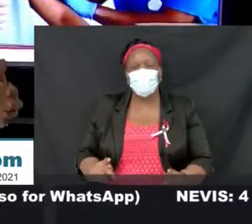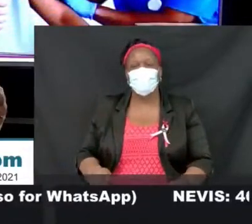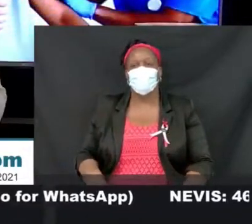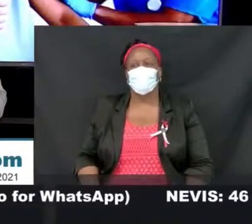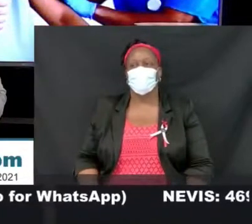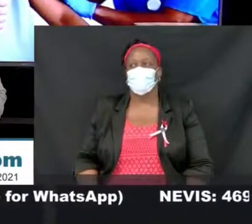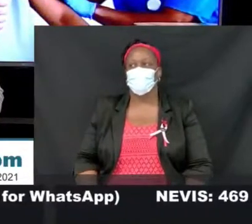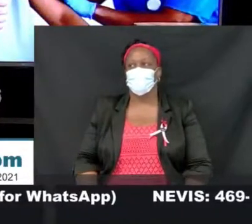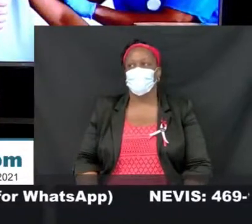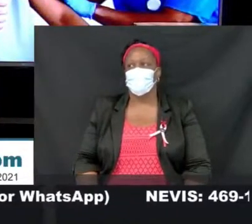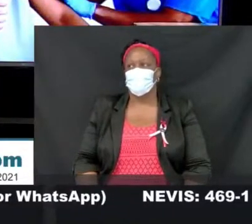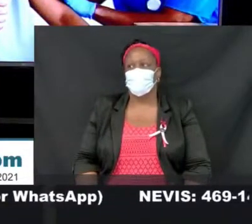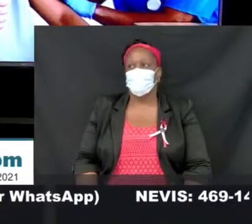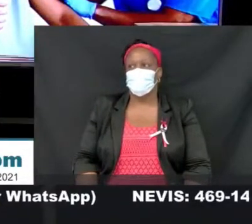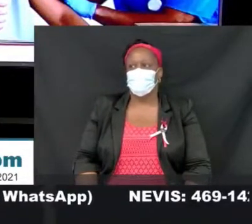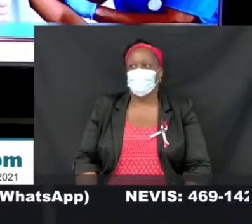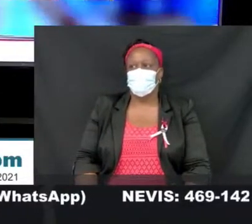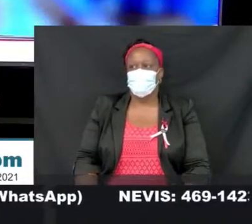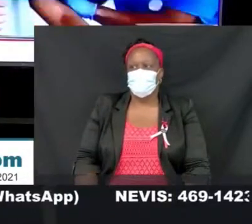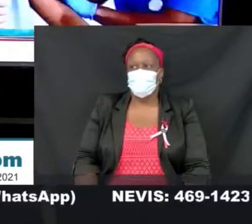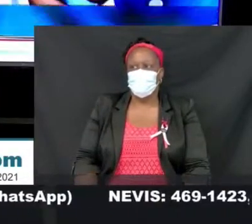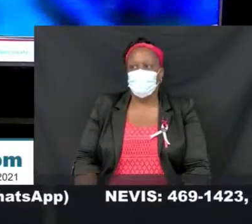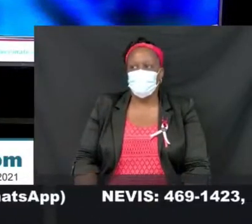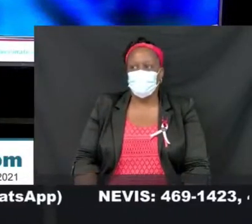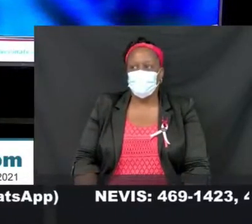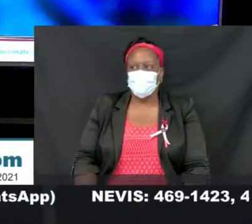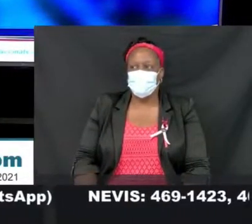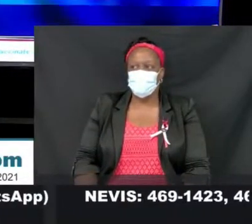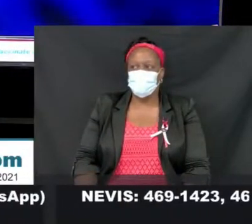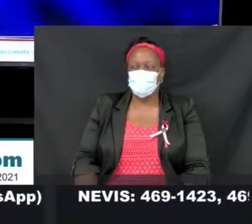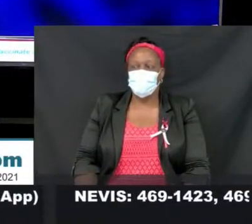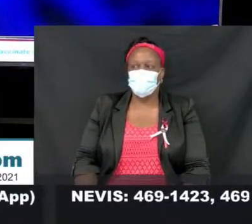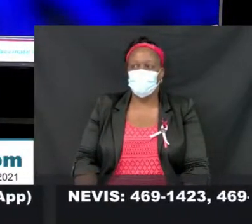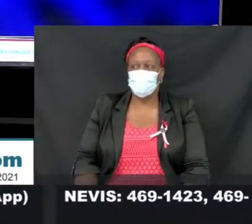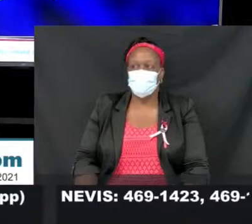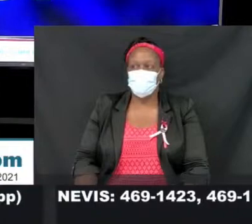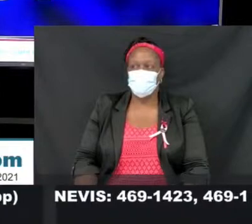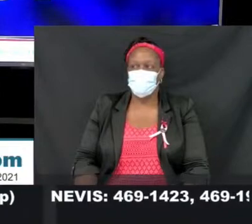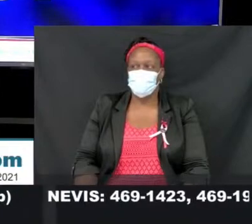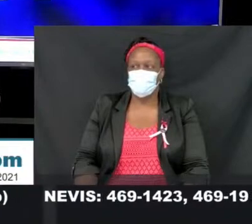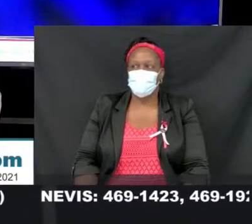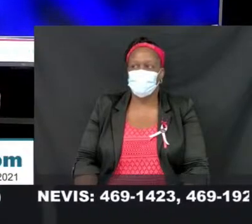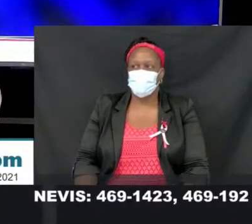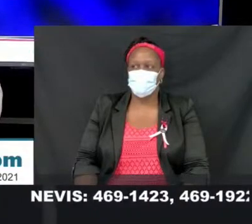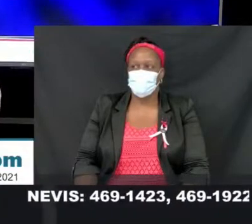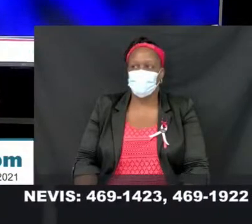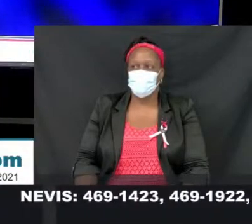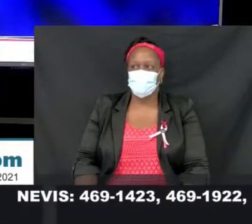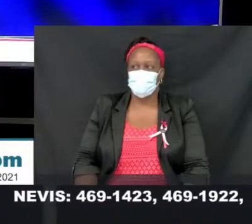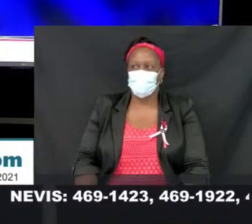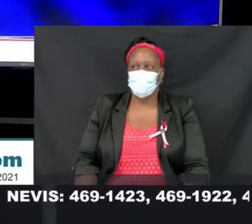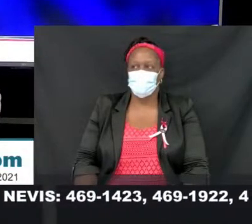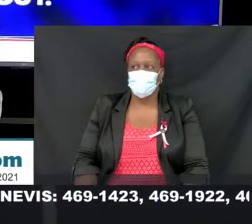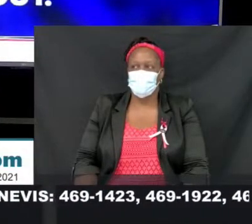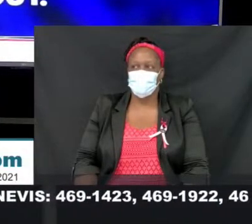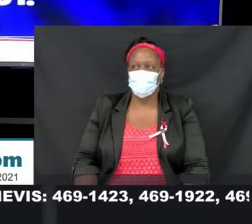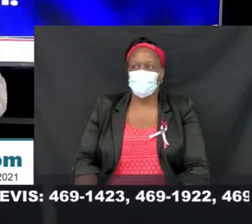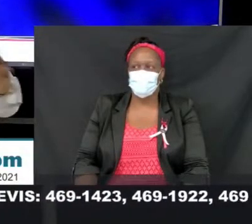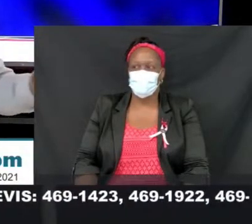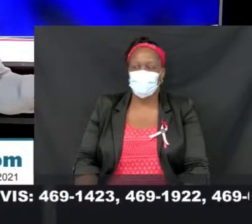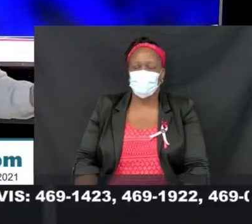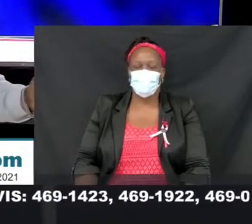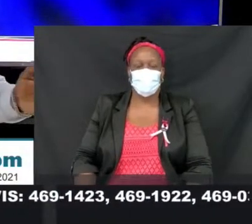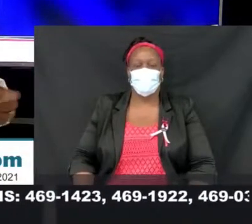a mandate to make sure that we keep persons protected. But in terms of the government making